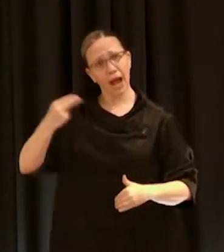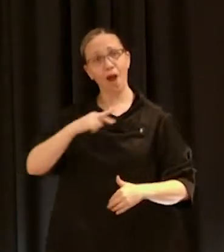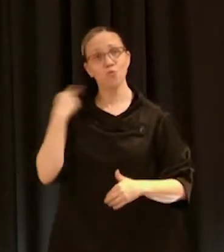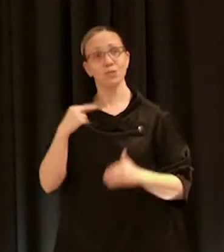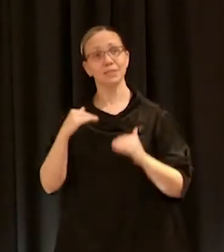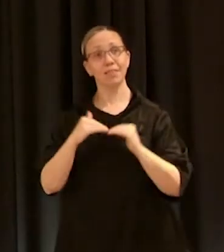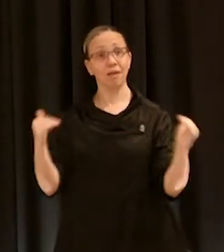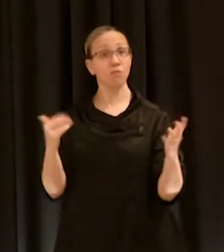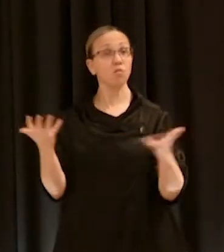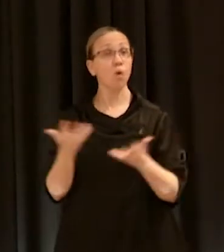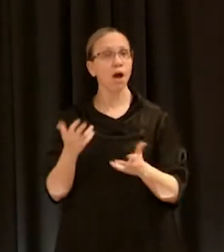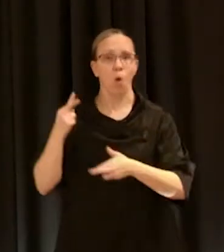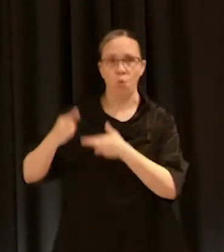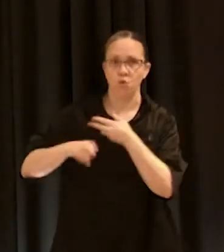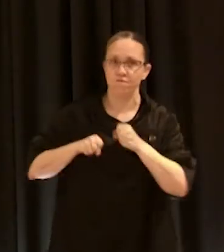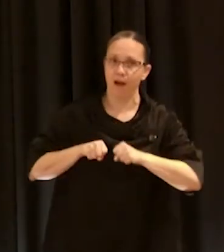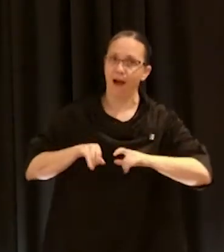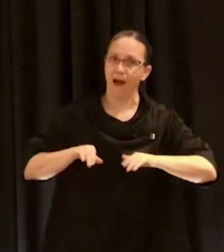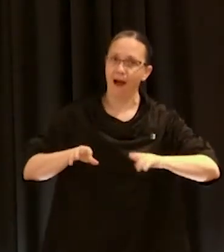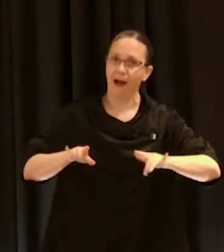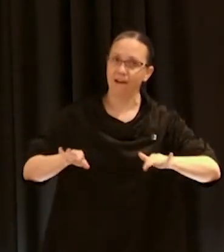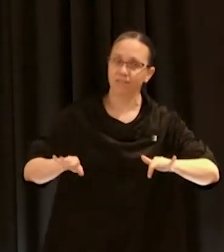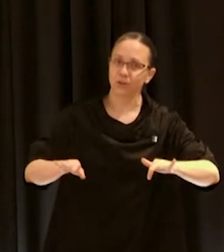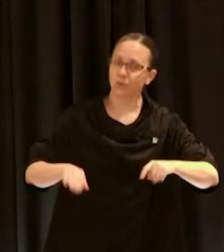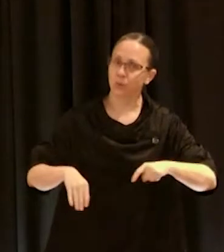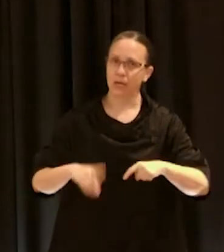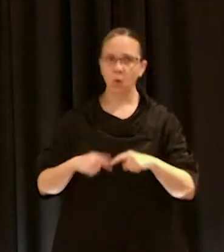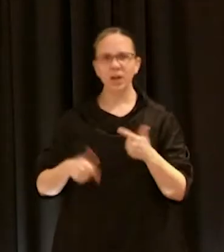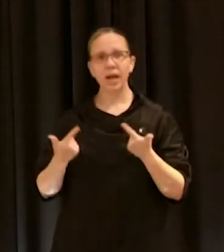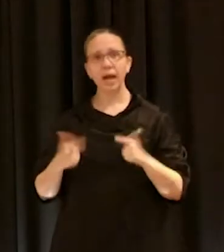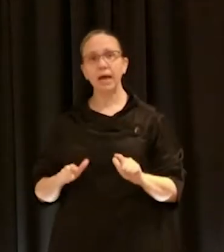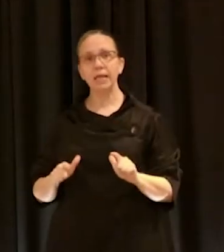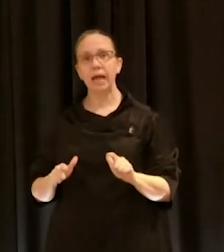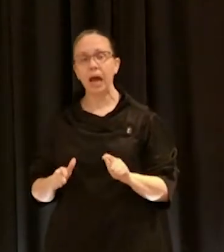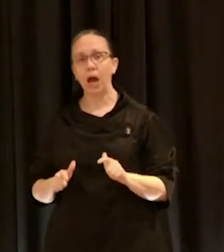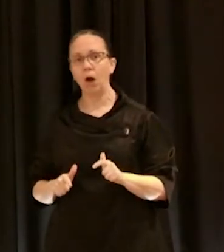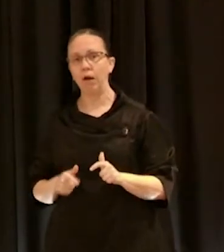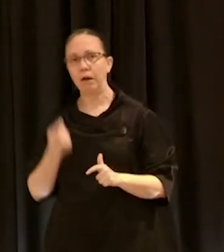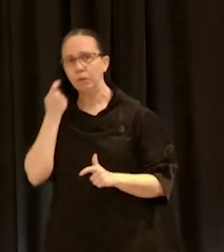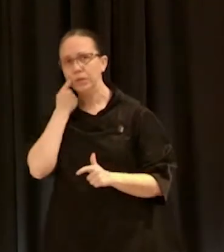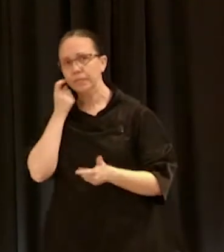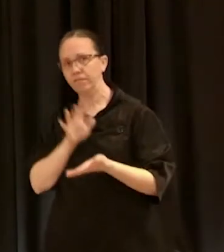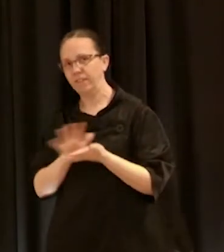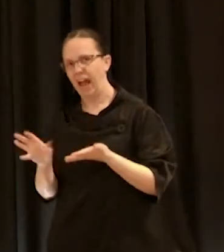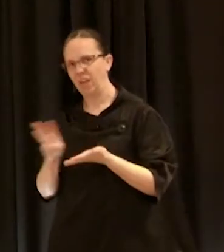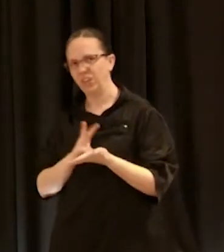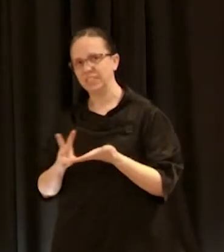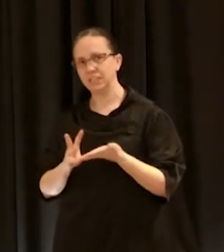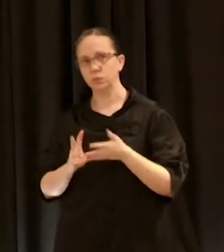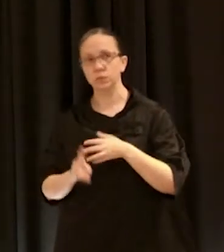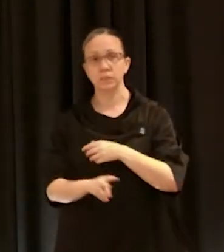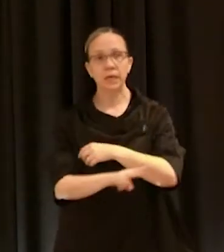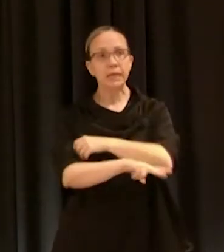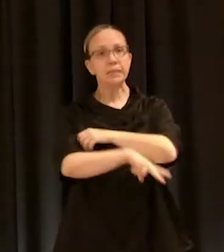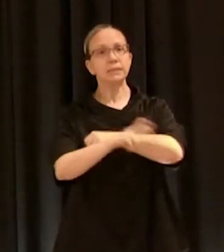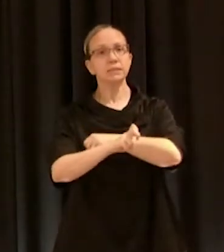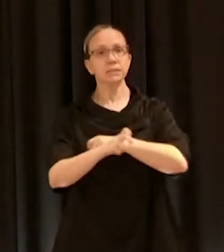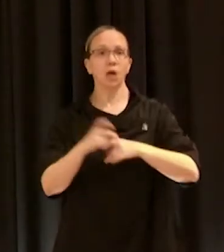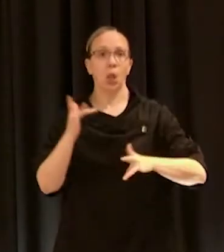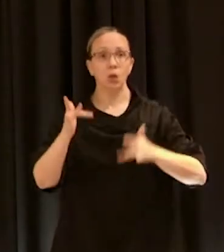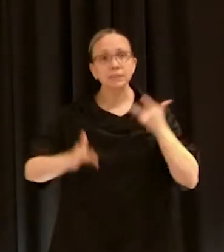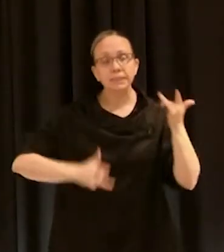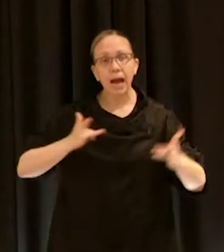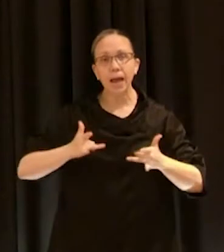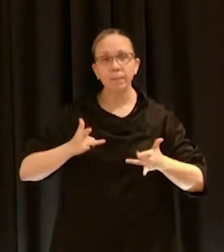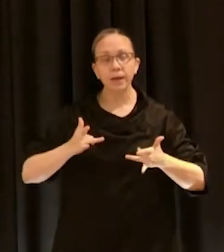risk level of revival. We cannot allow the last 5 or 6 weeks to steal our excitement,